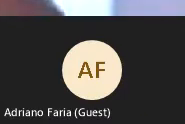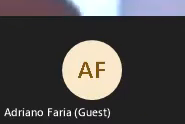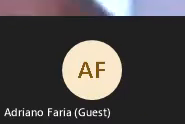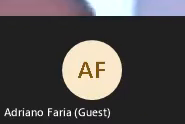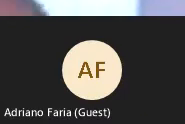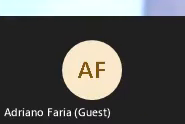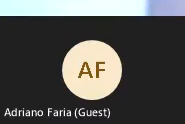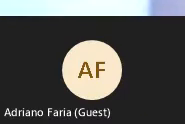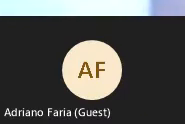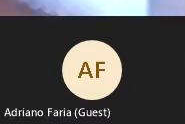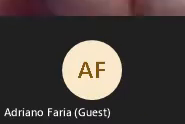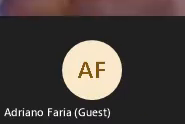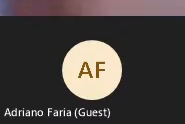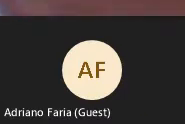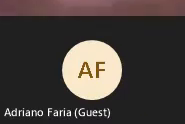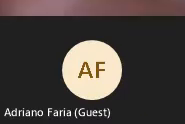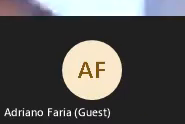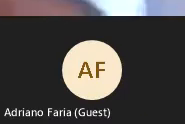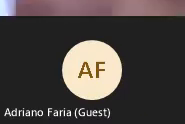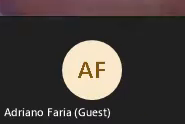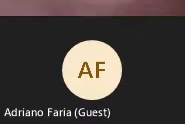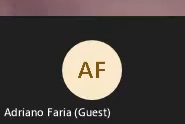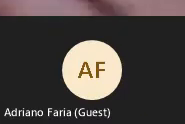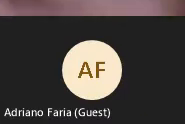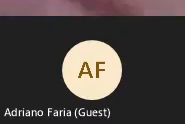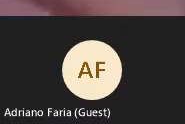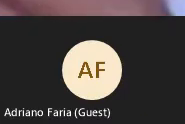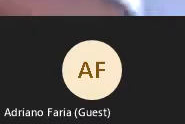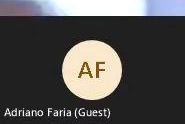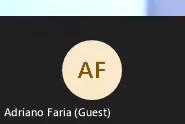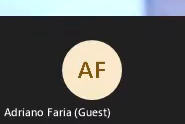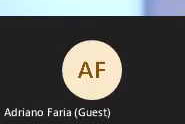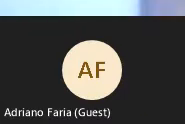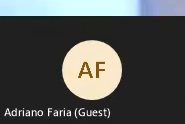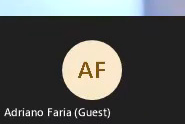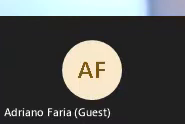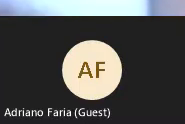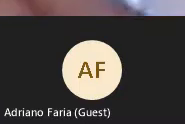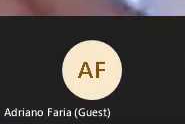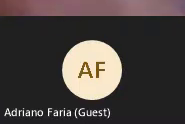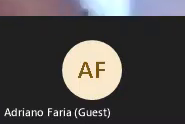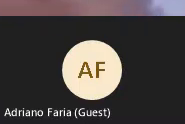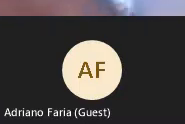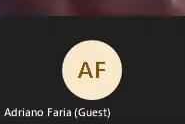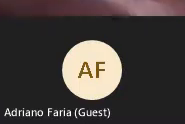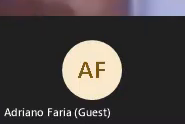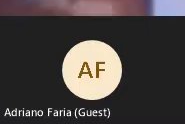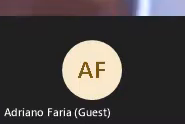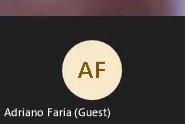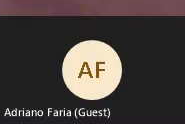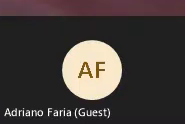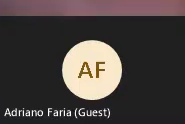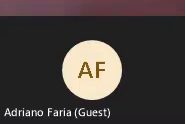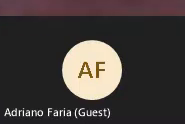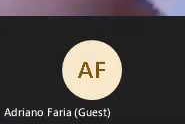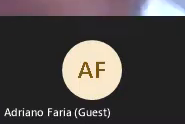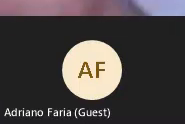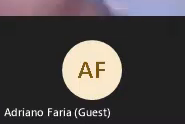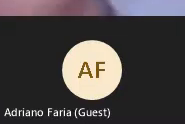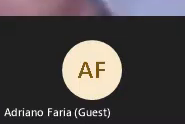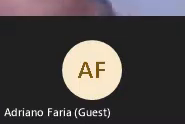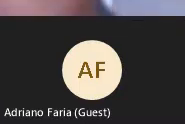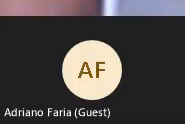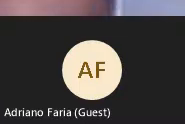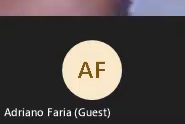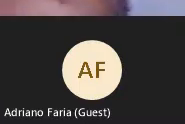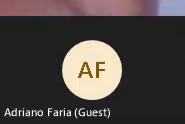saw a lot of students saying, how can we do this? So that's definitely something. Is it possible? Can you maybe just do a demonstration to show them where